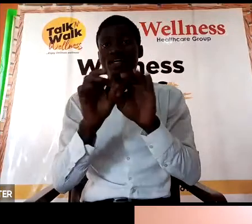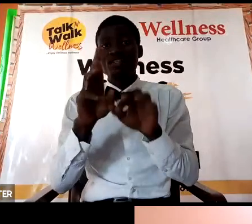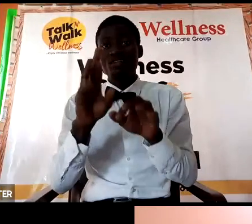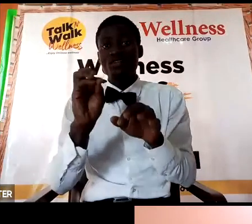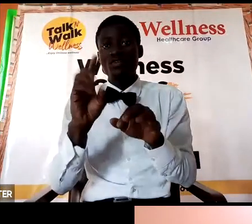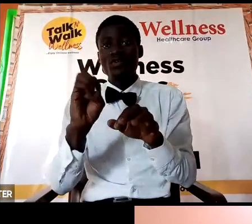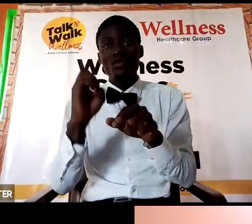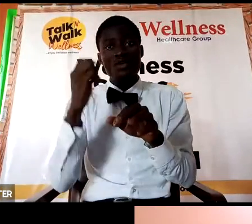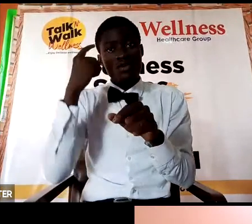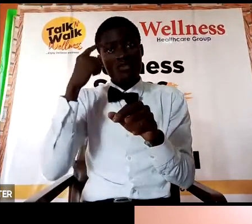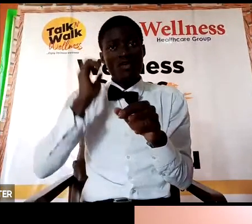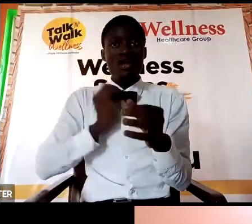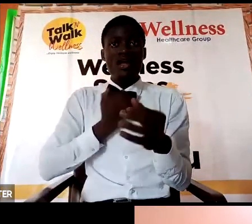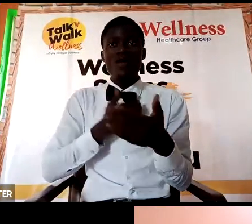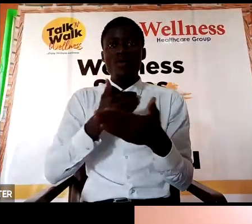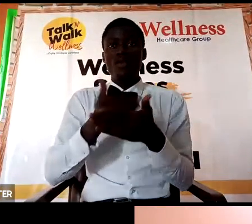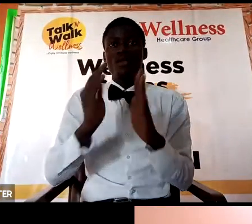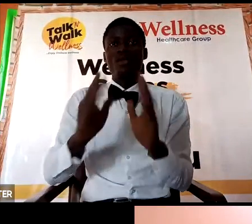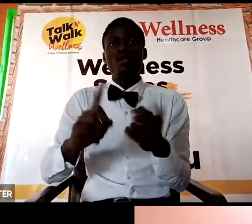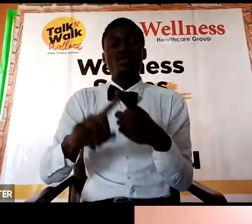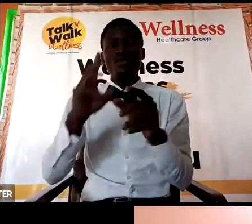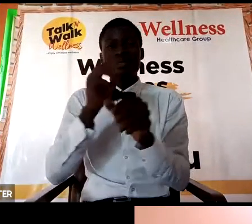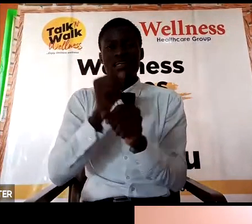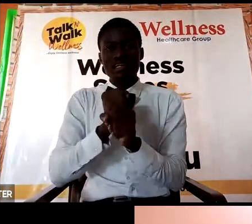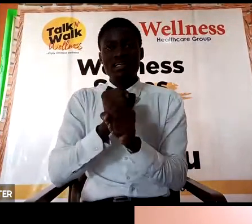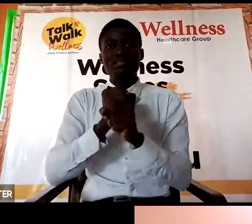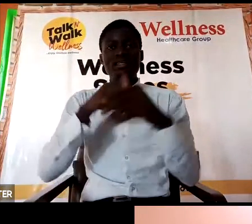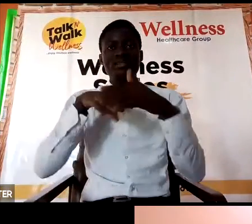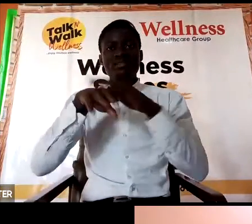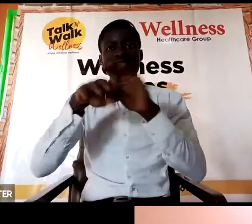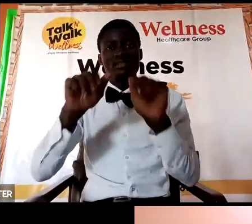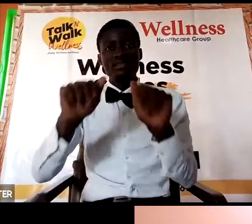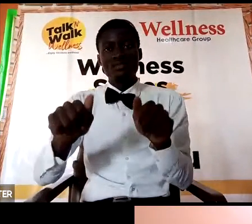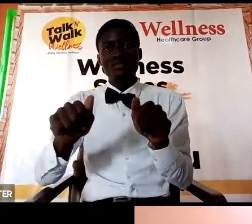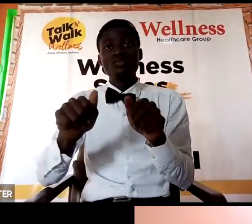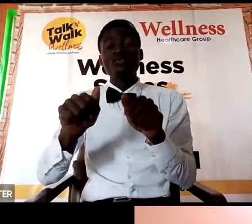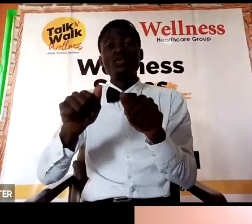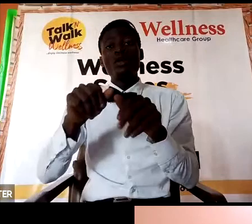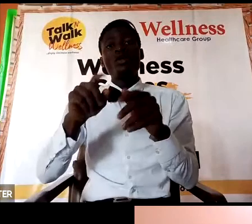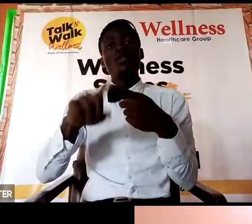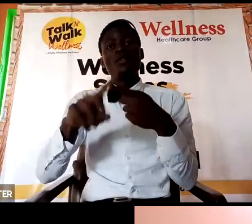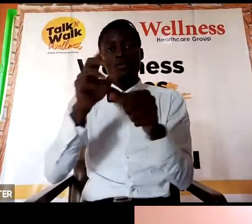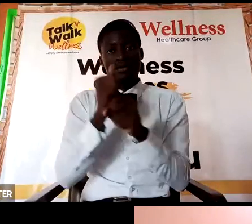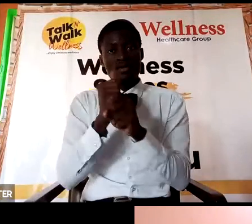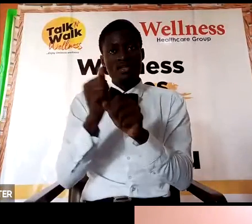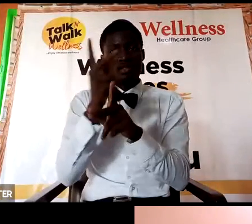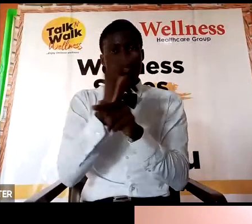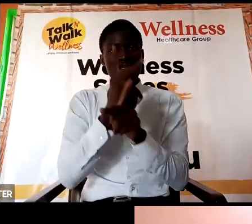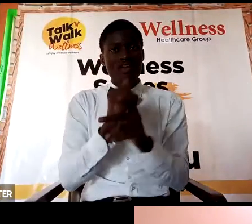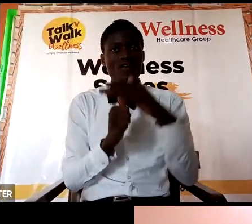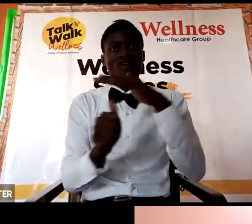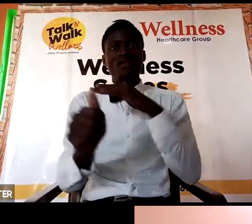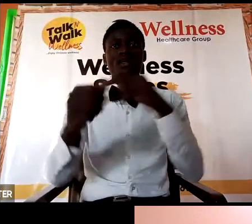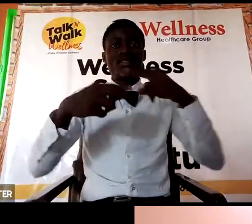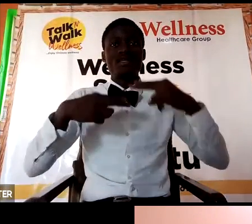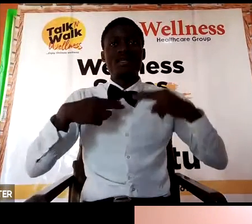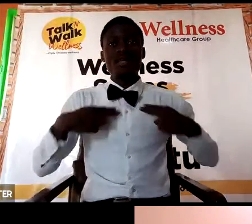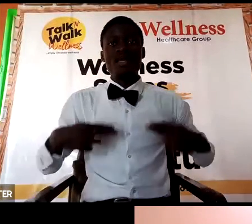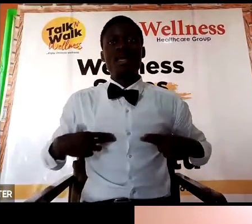care and services, and also access to care under the health insurance scheme. Seamless access to care.